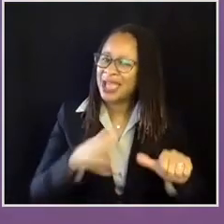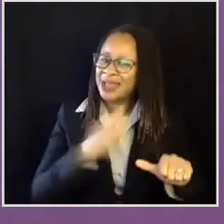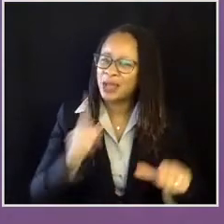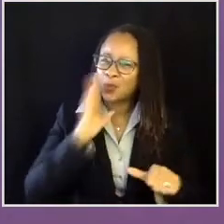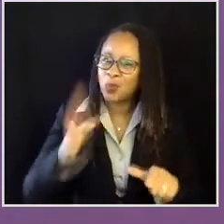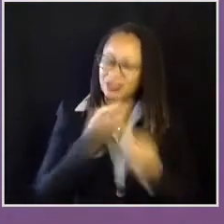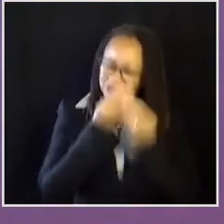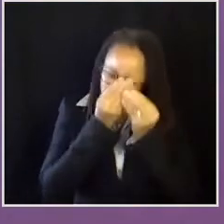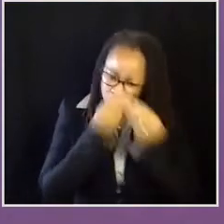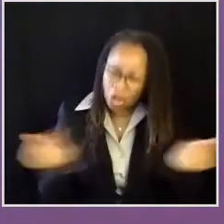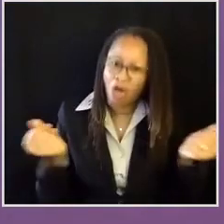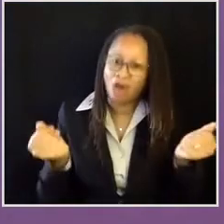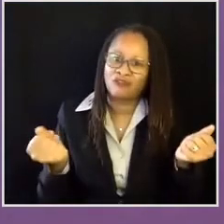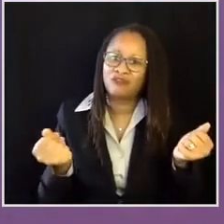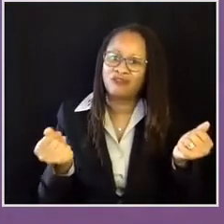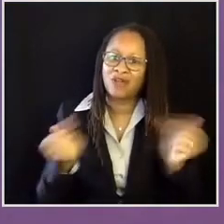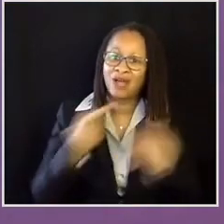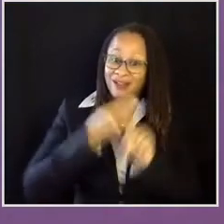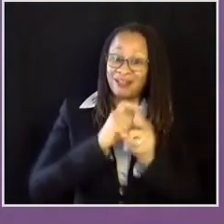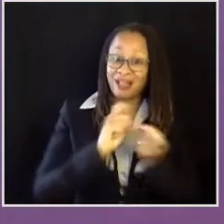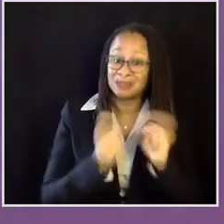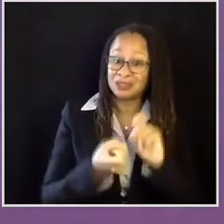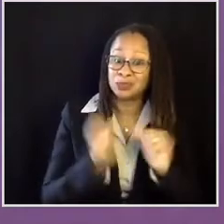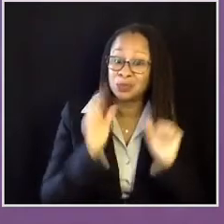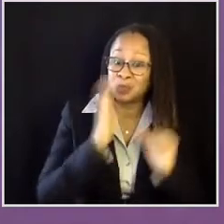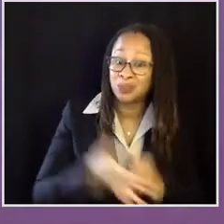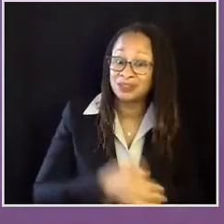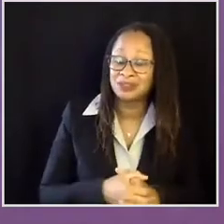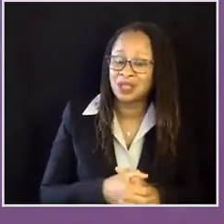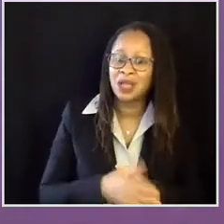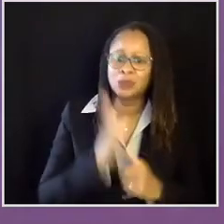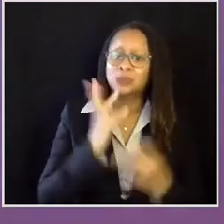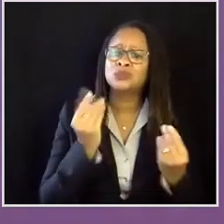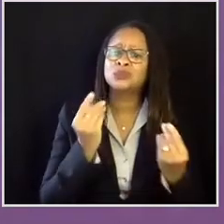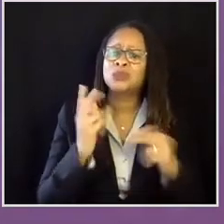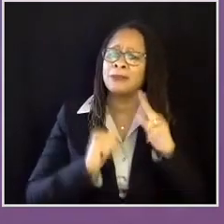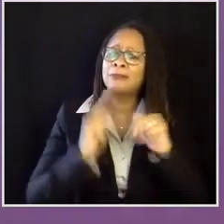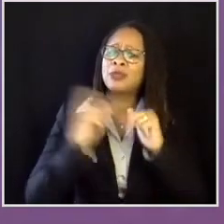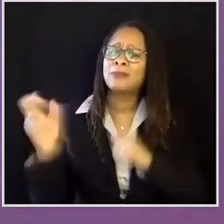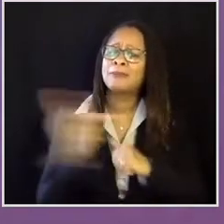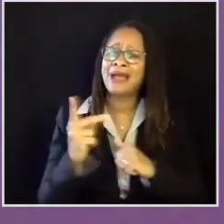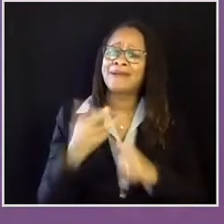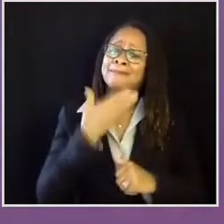solve the climate crisis. And we'll build back better than we were before.